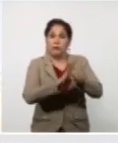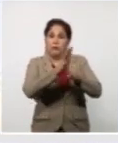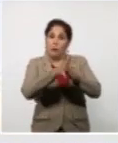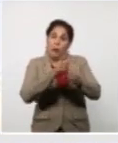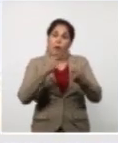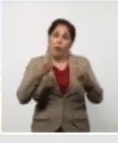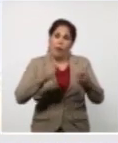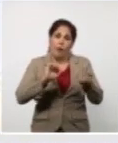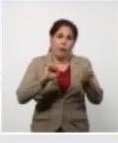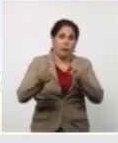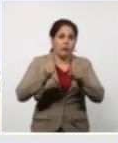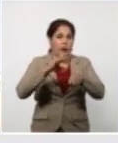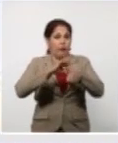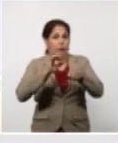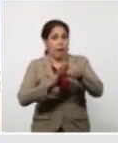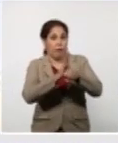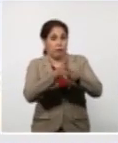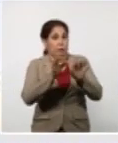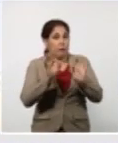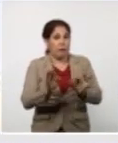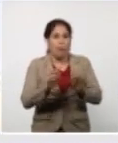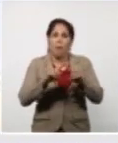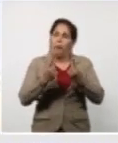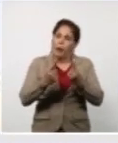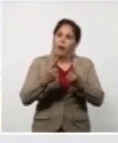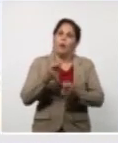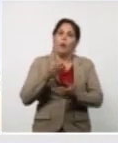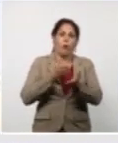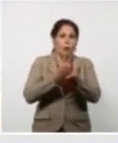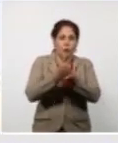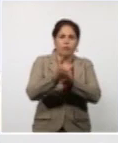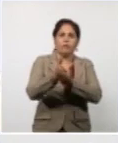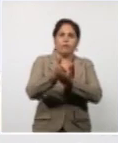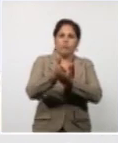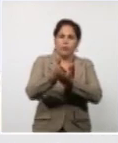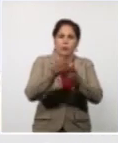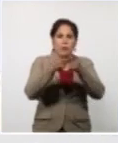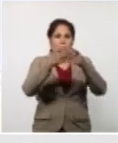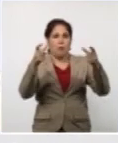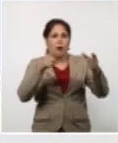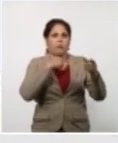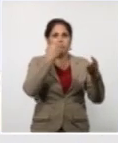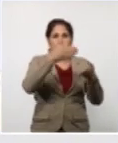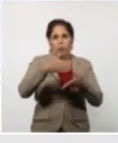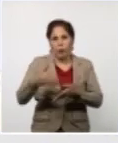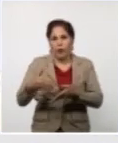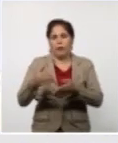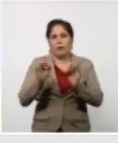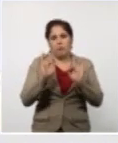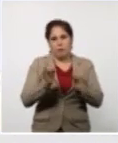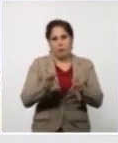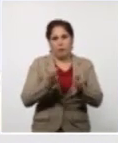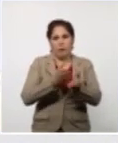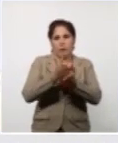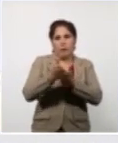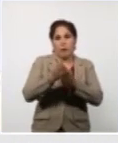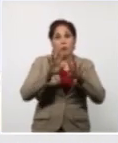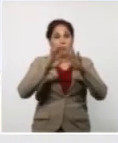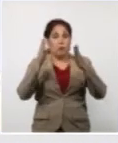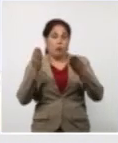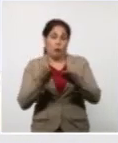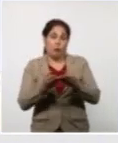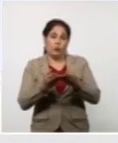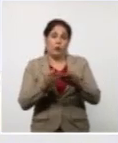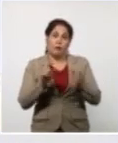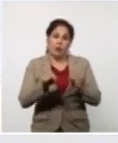would help to the control of the pandemic or to its elimination,